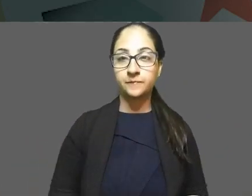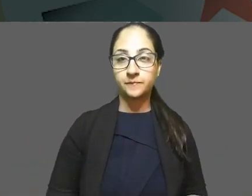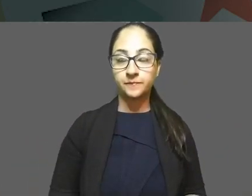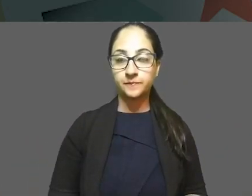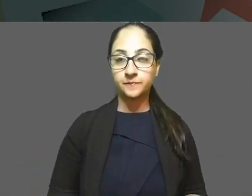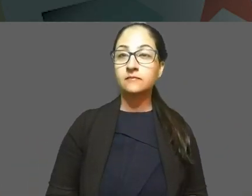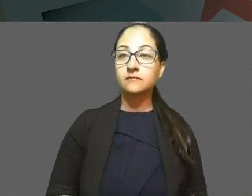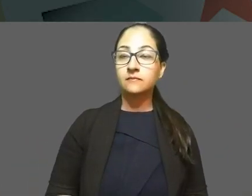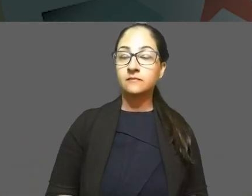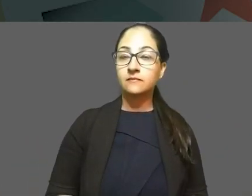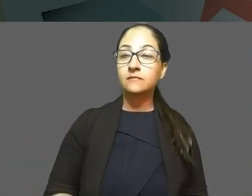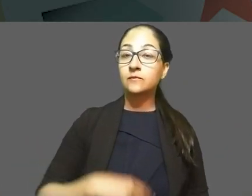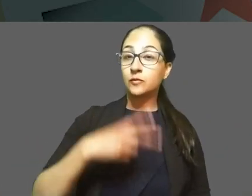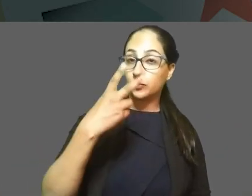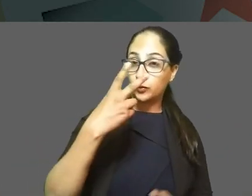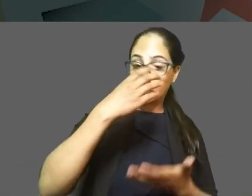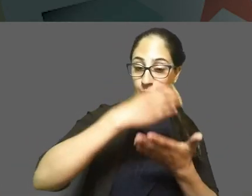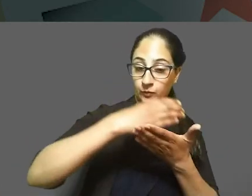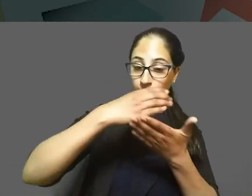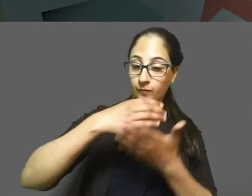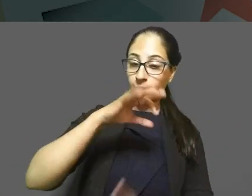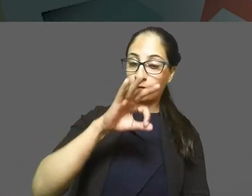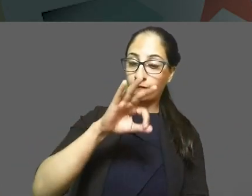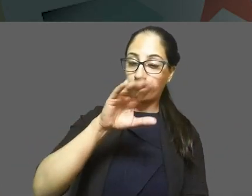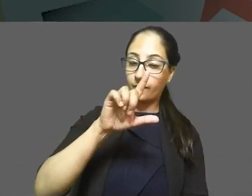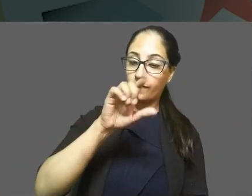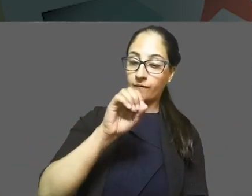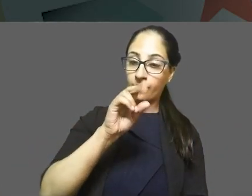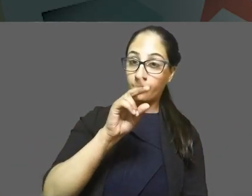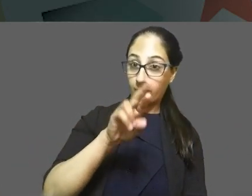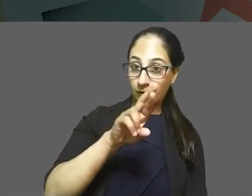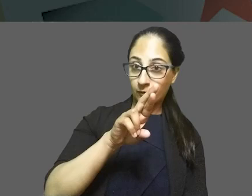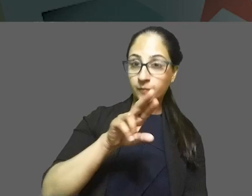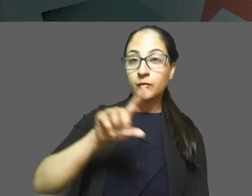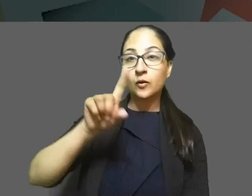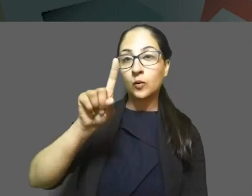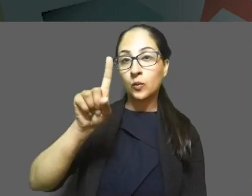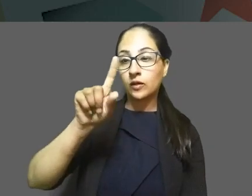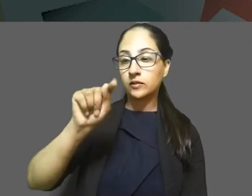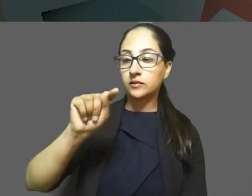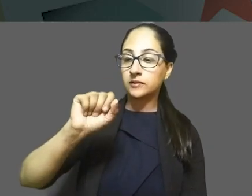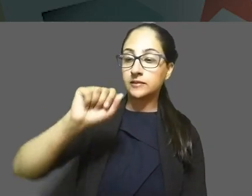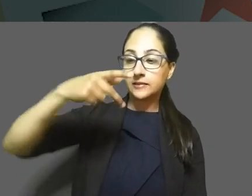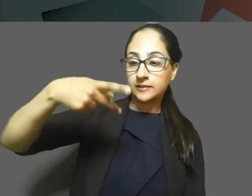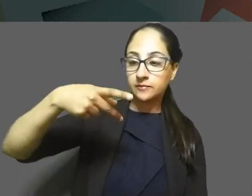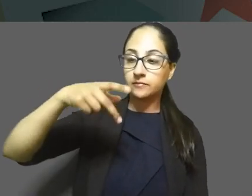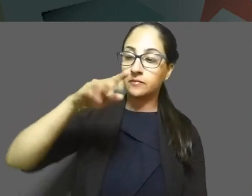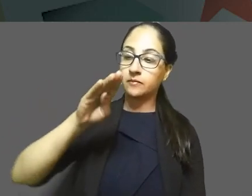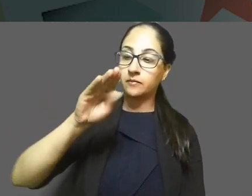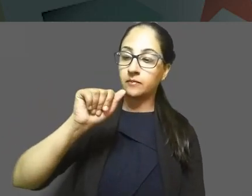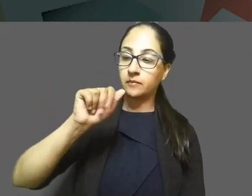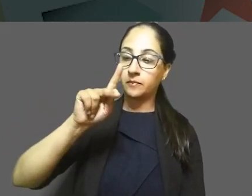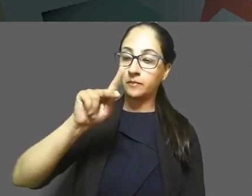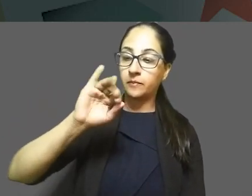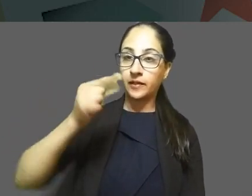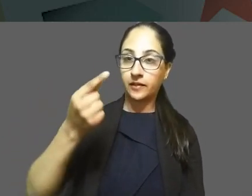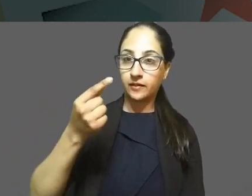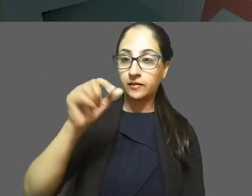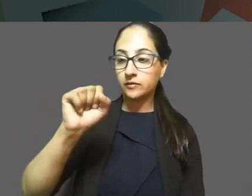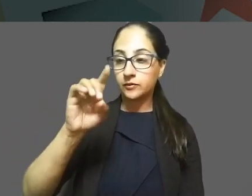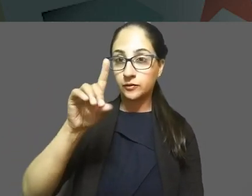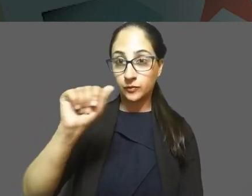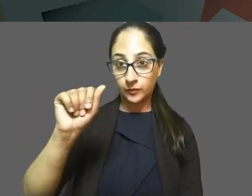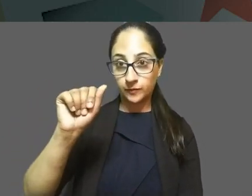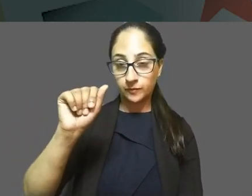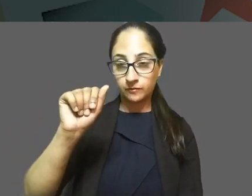So we got our 2 cups of flour, we have our 1 teaspoon of baking soda, and